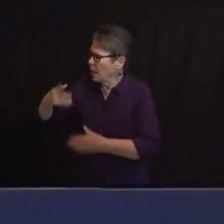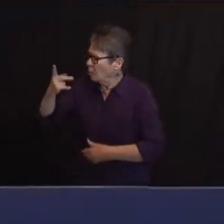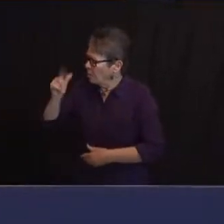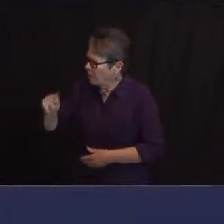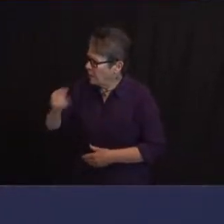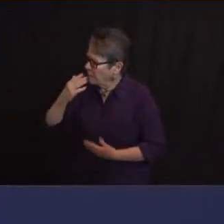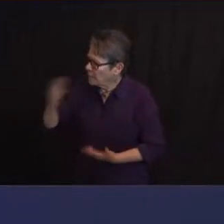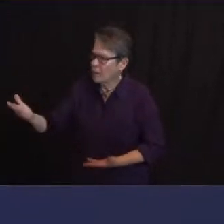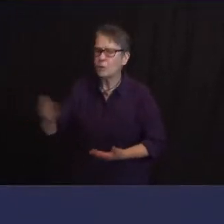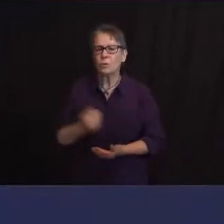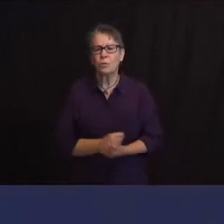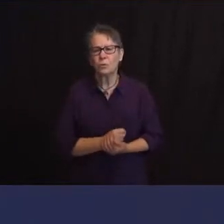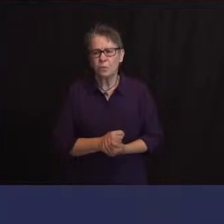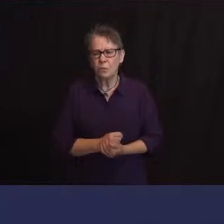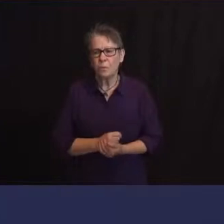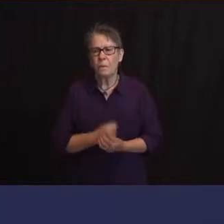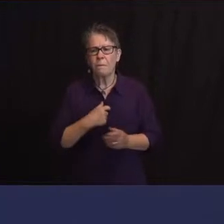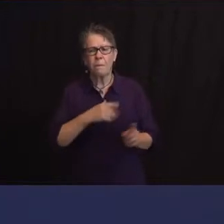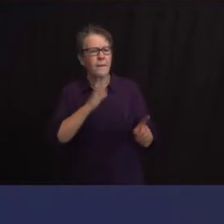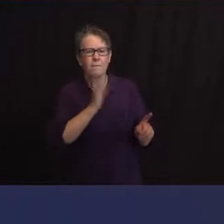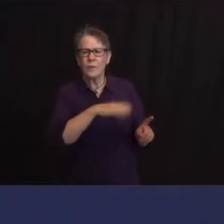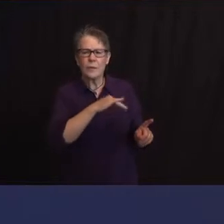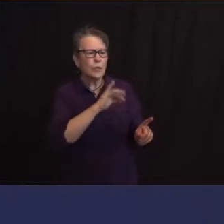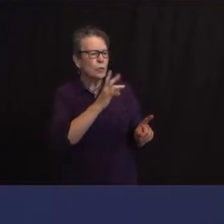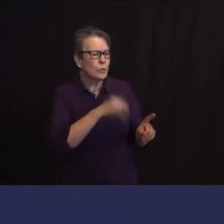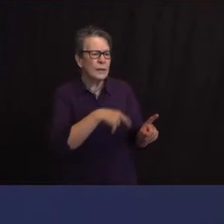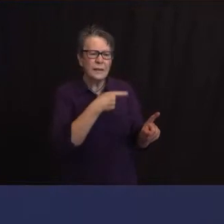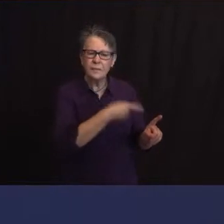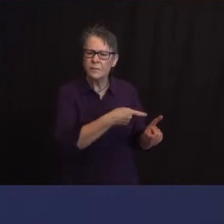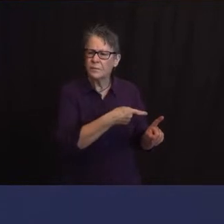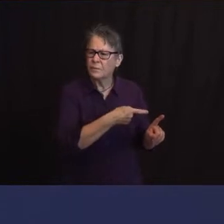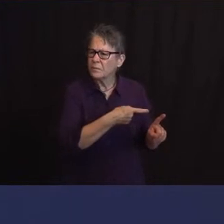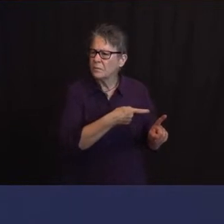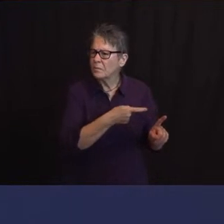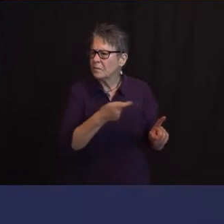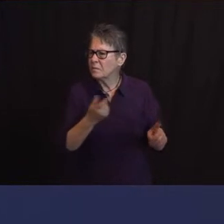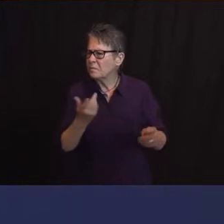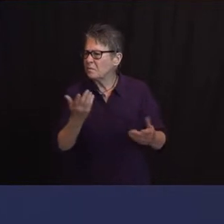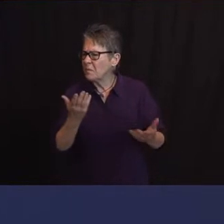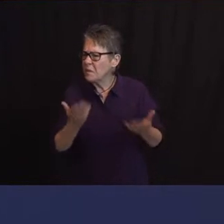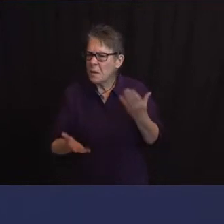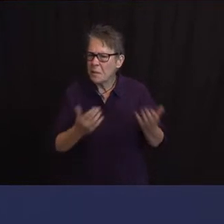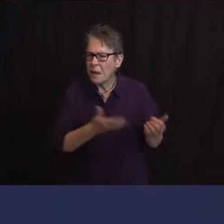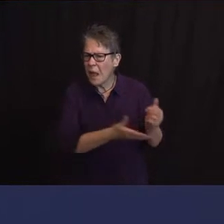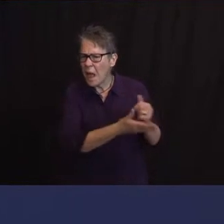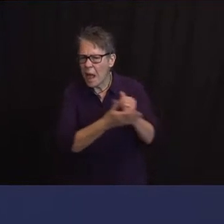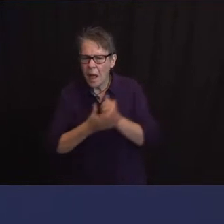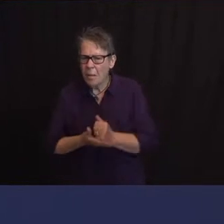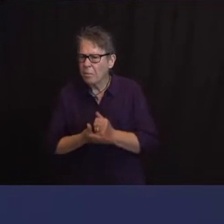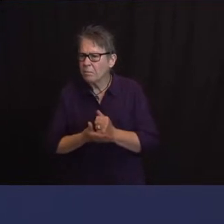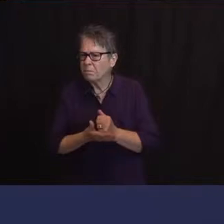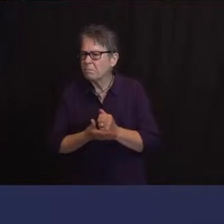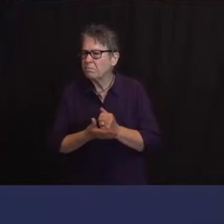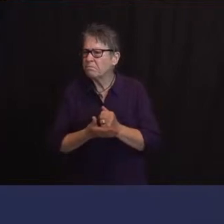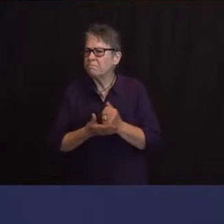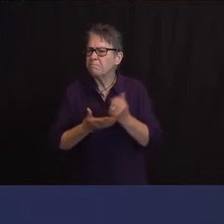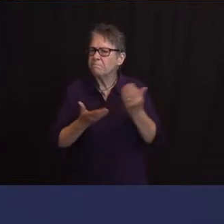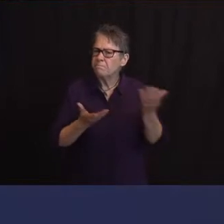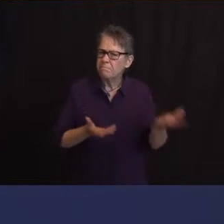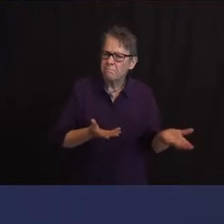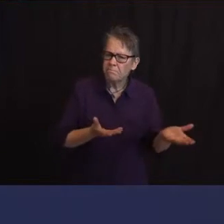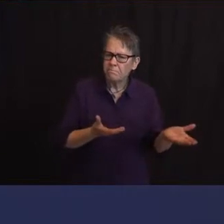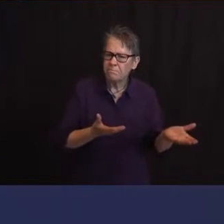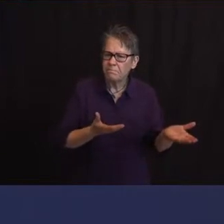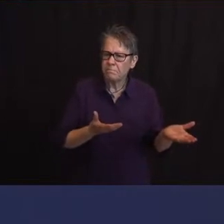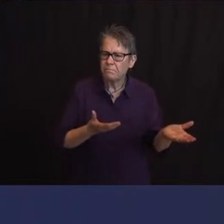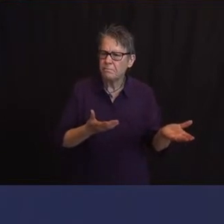to this question. Perhaps you do. And if not, maybe Dan can help Judy and me figure out. I wonder what application